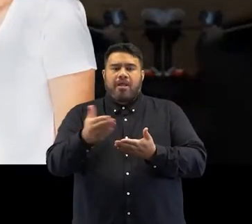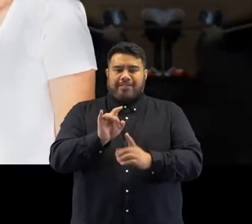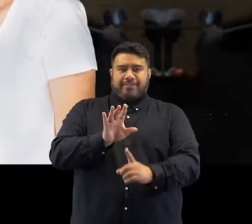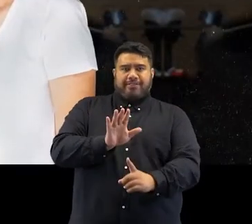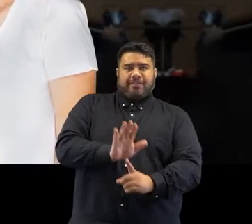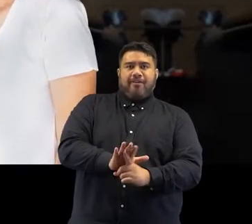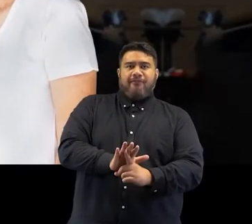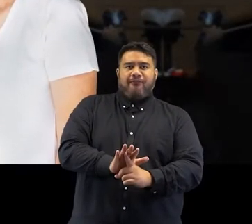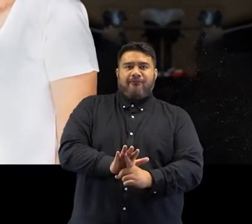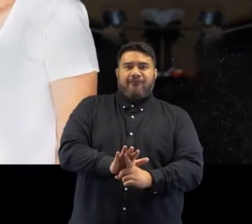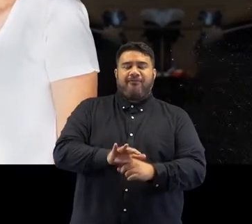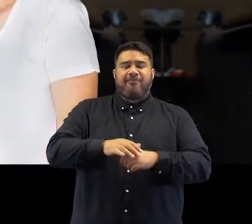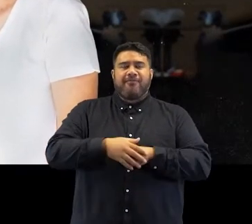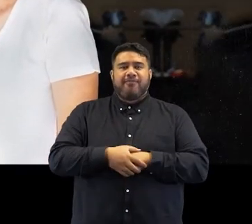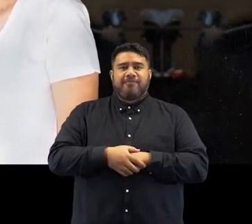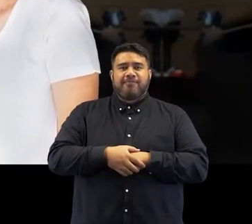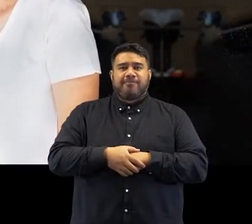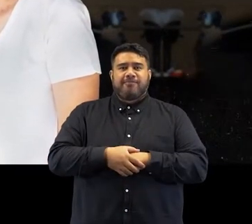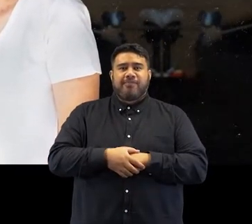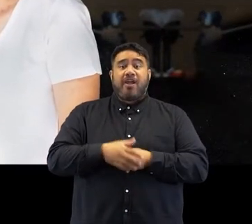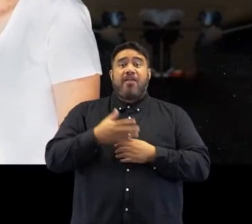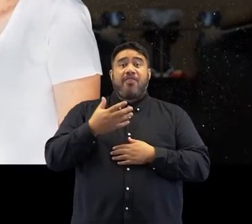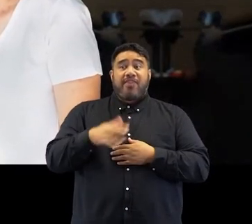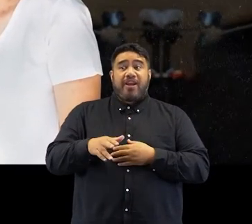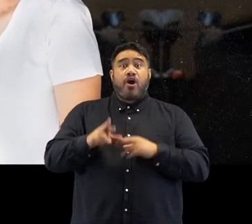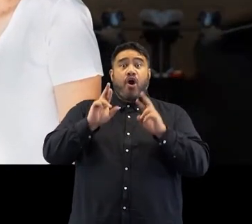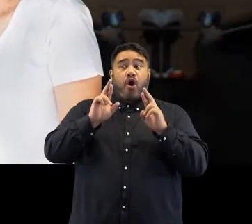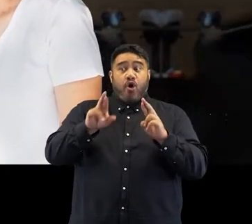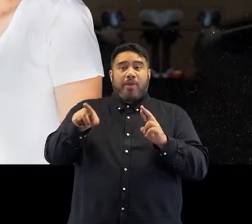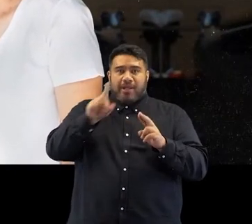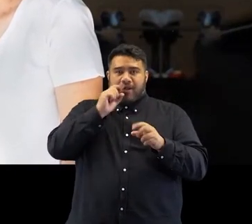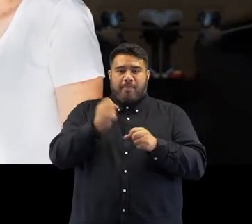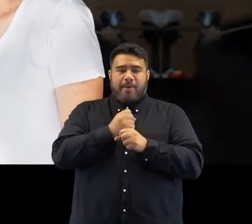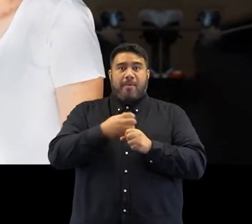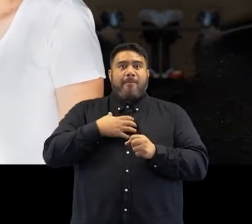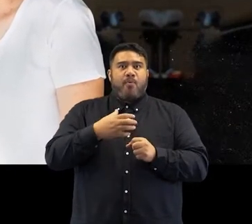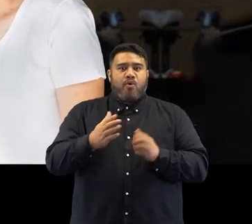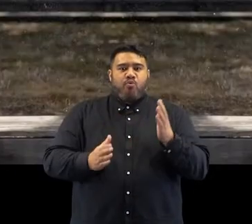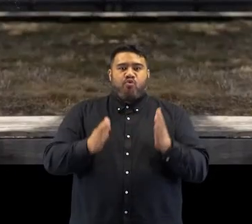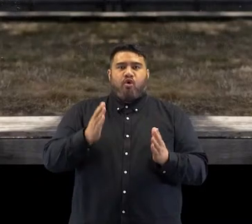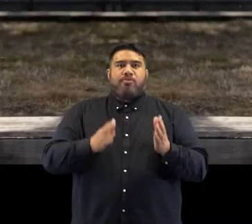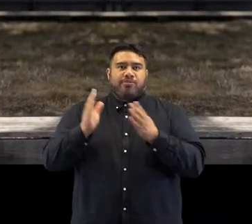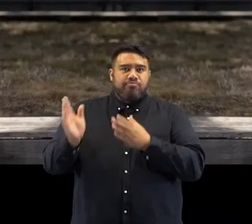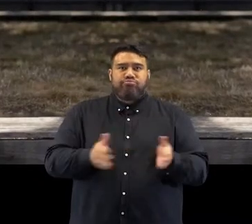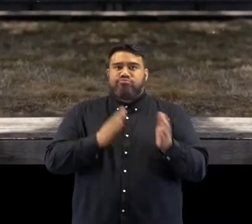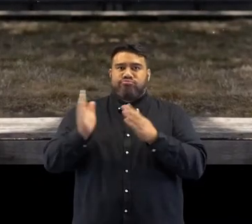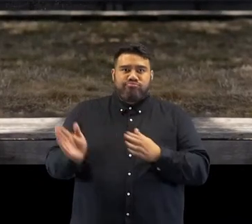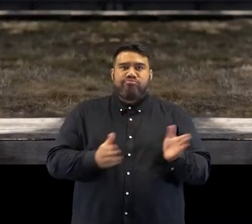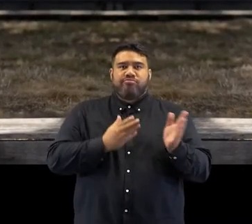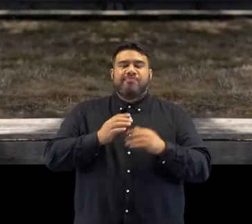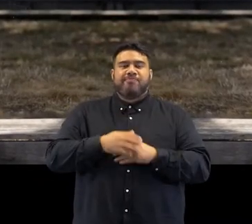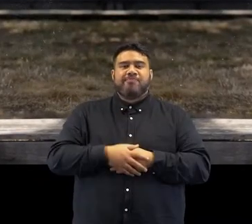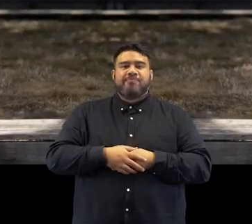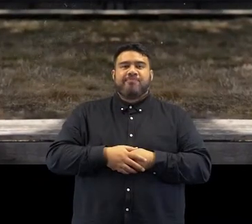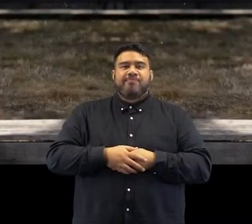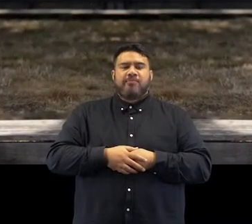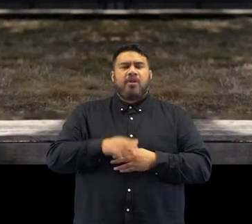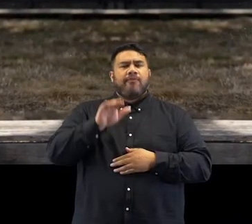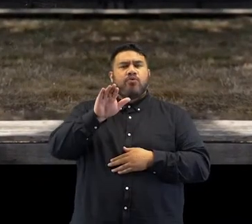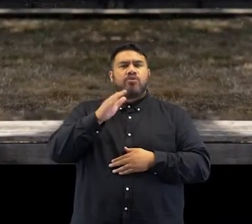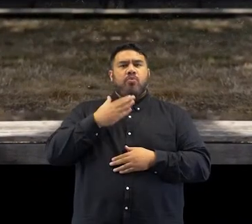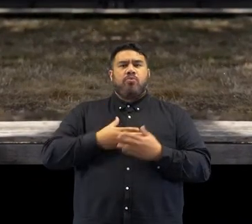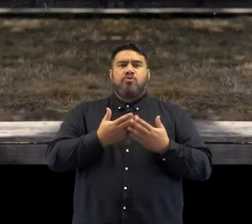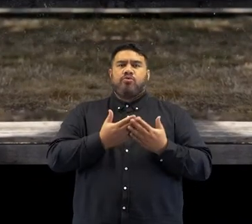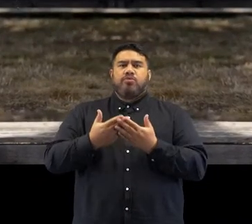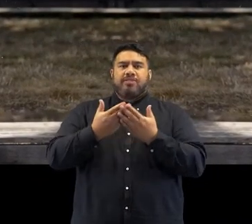can identify objects obstructing its path before looking into mass production. Thomas intends to study mechanical engineering